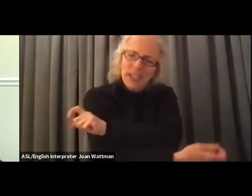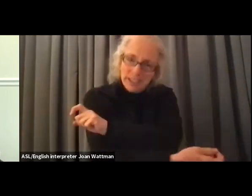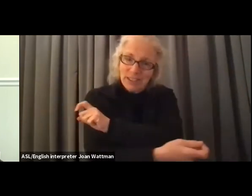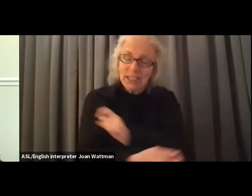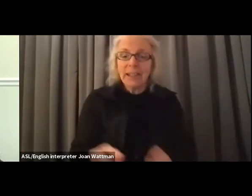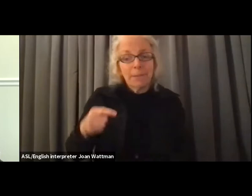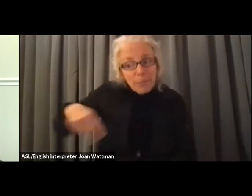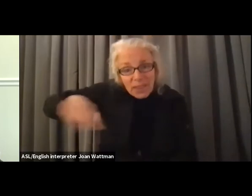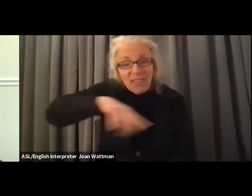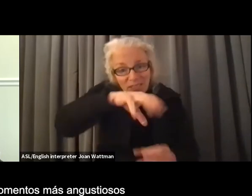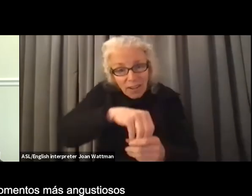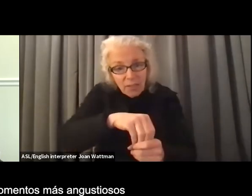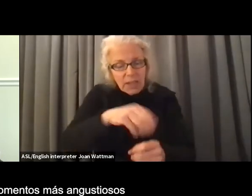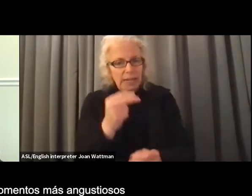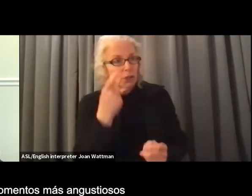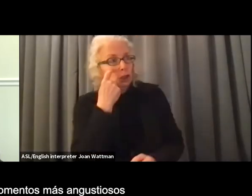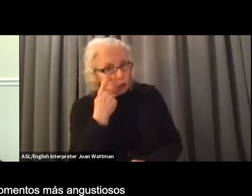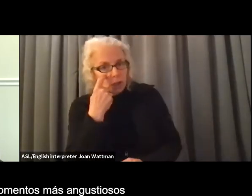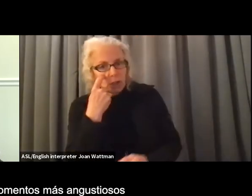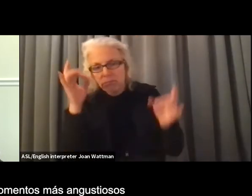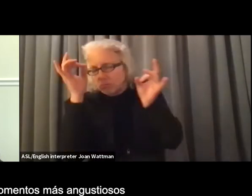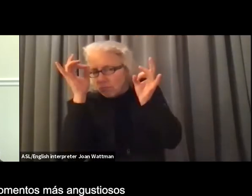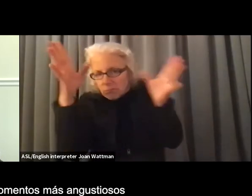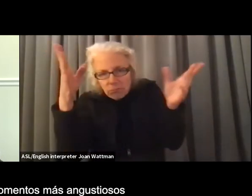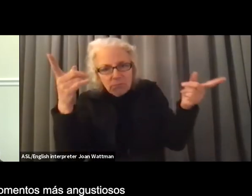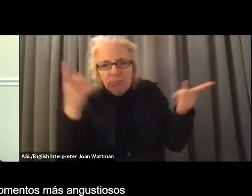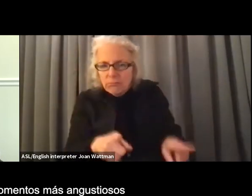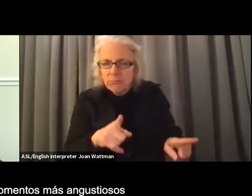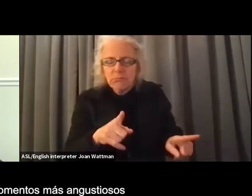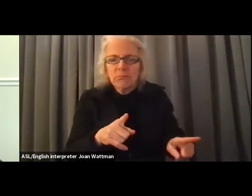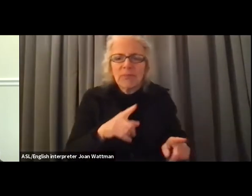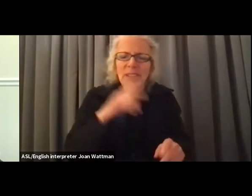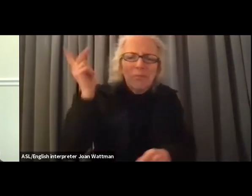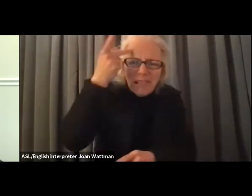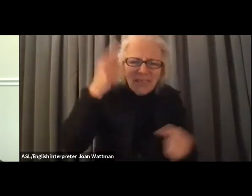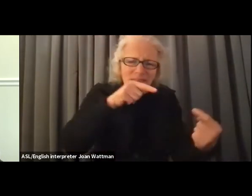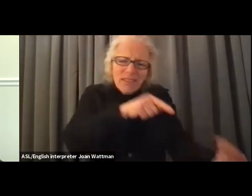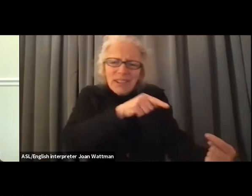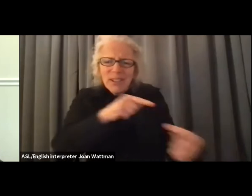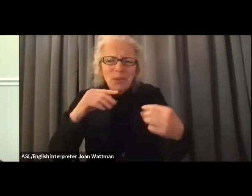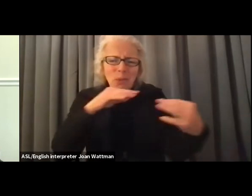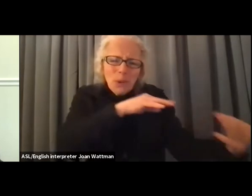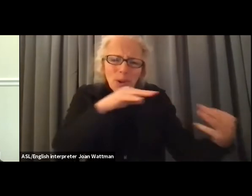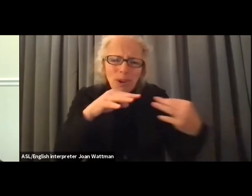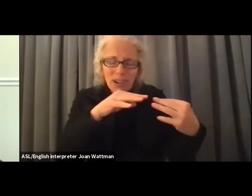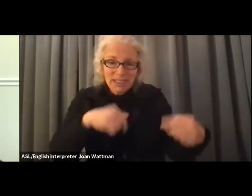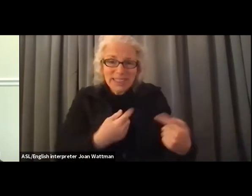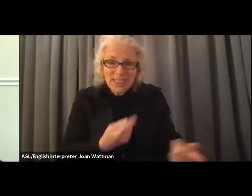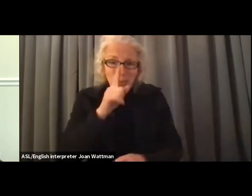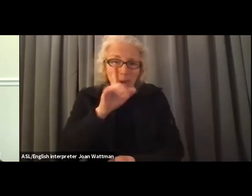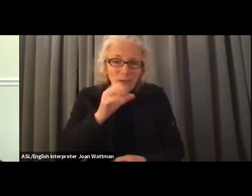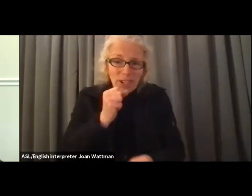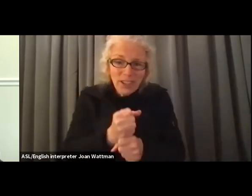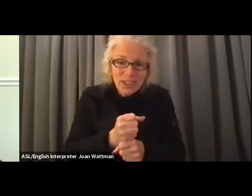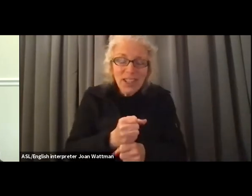in and witness to some of the most harrowing times and political struggles of the 20th century. The partition